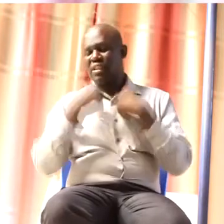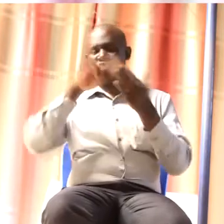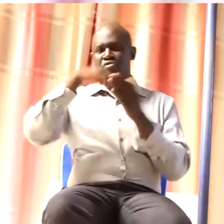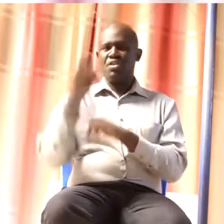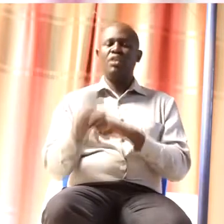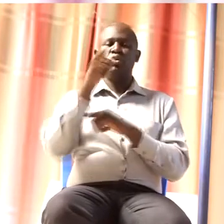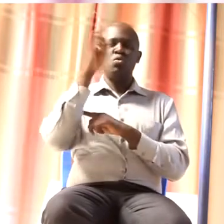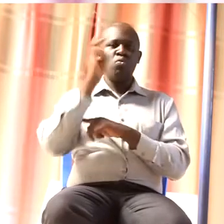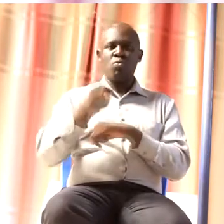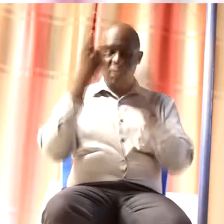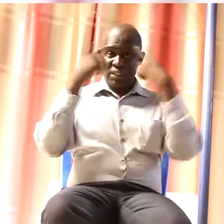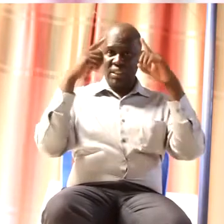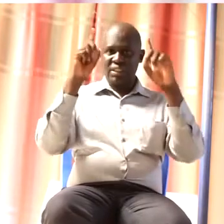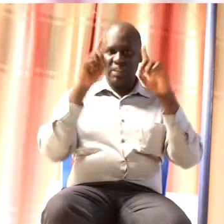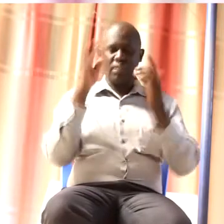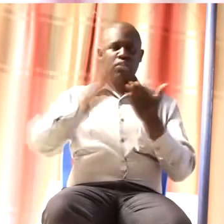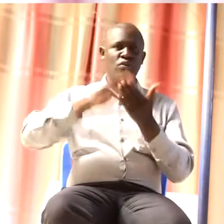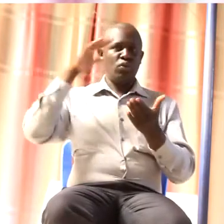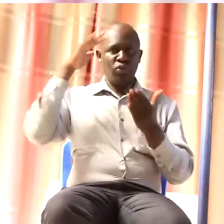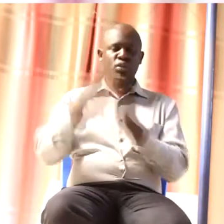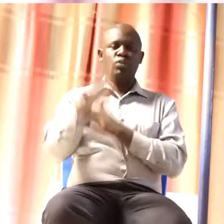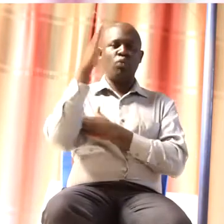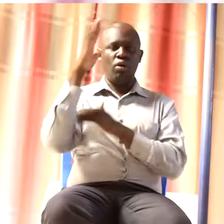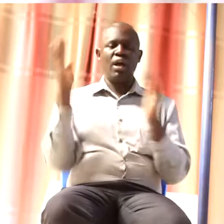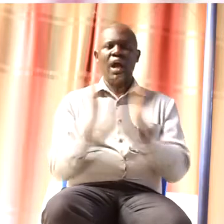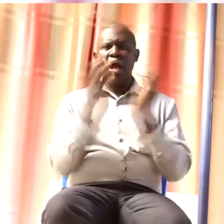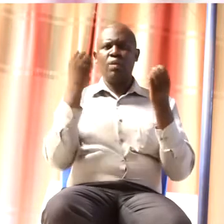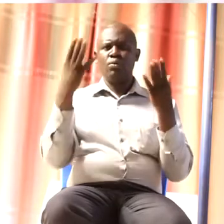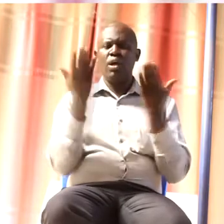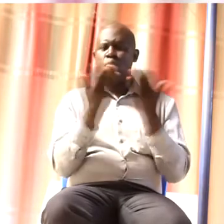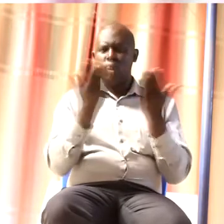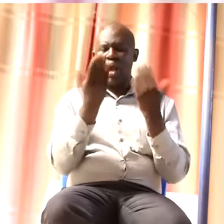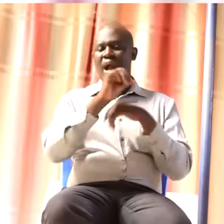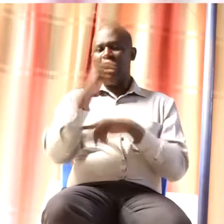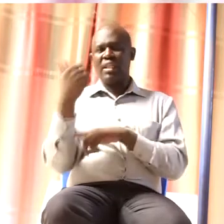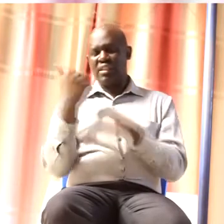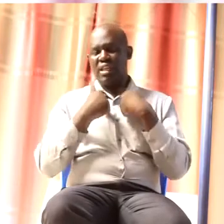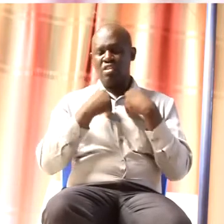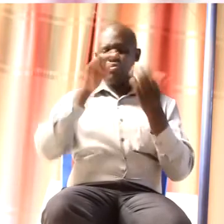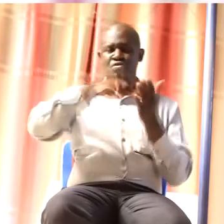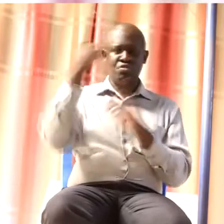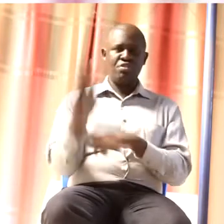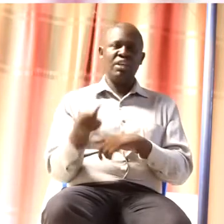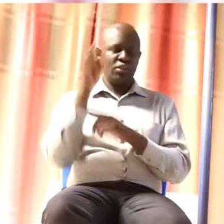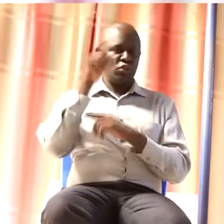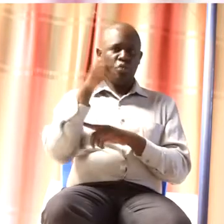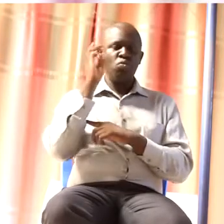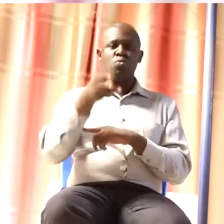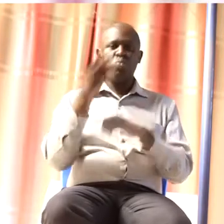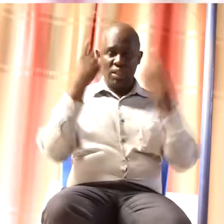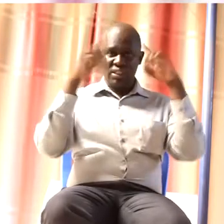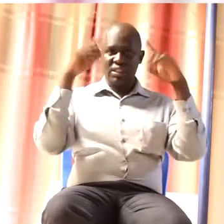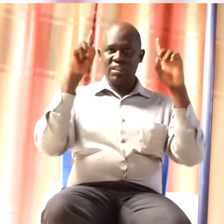succeed. Glory to God. Hallelujah. Where others have failed, you will succeed. Just cast your